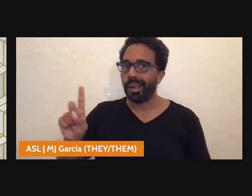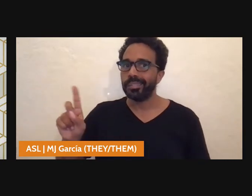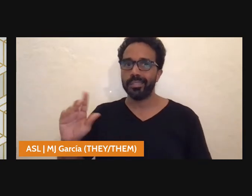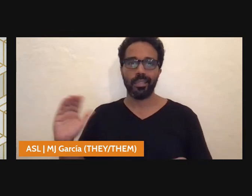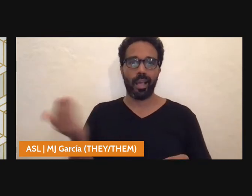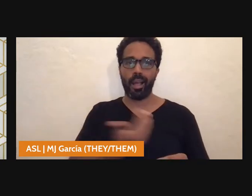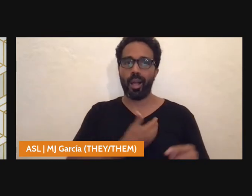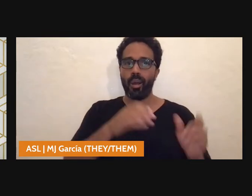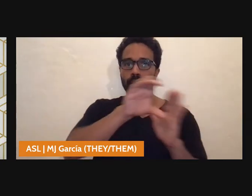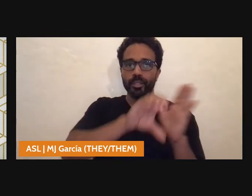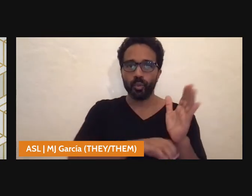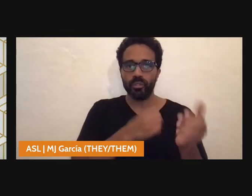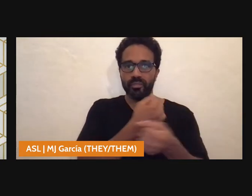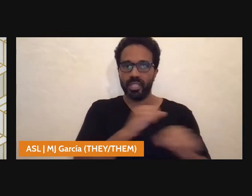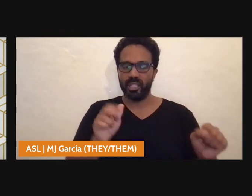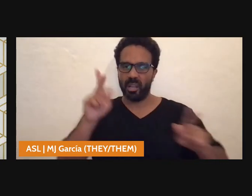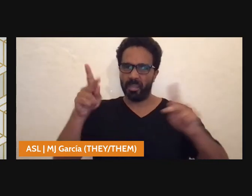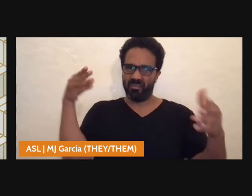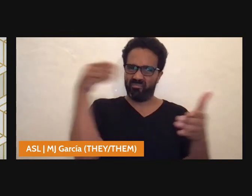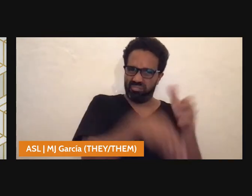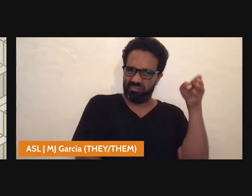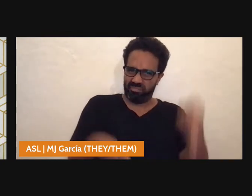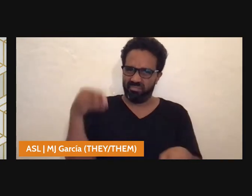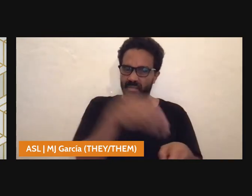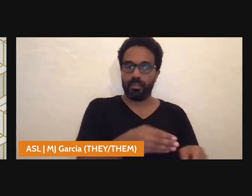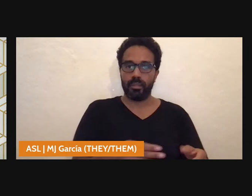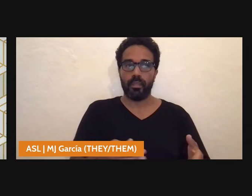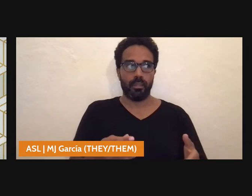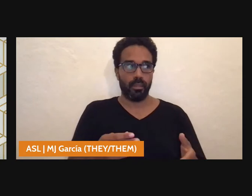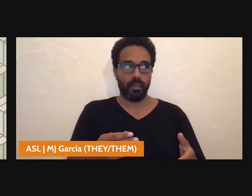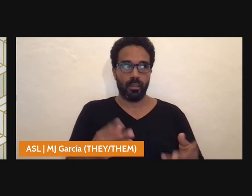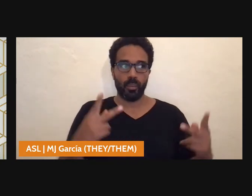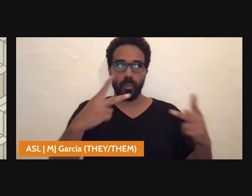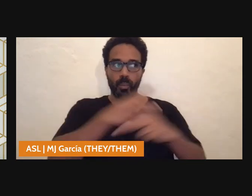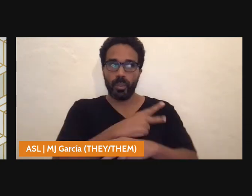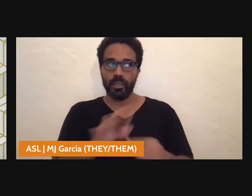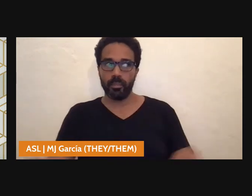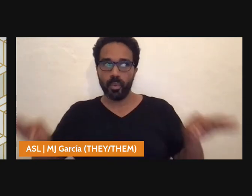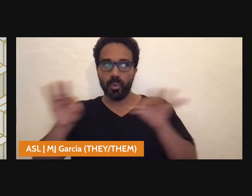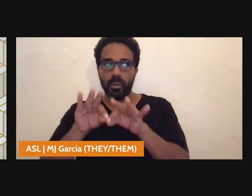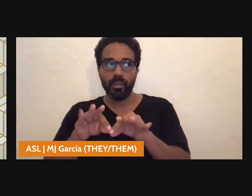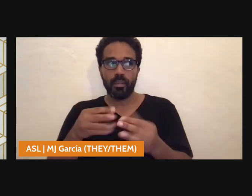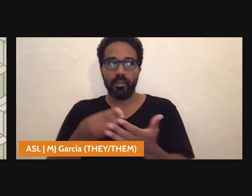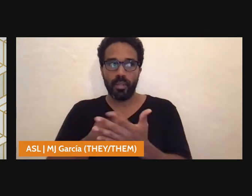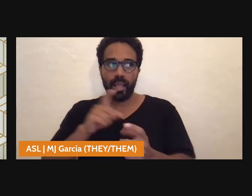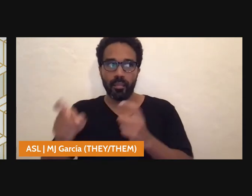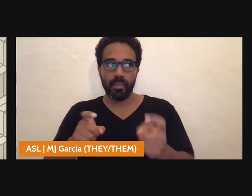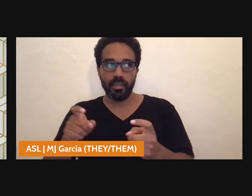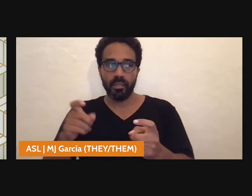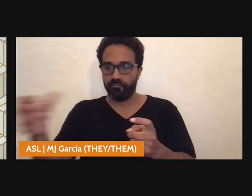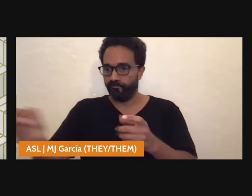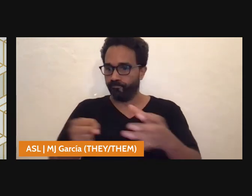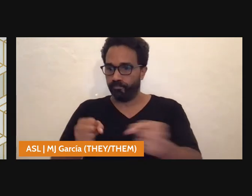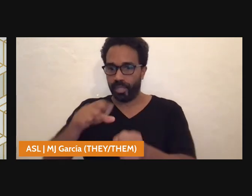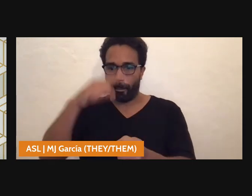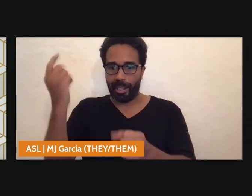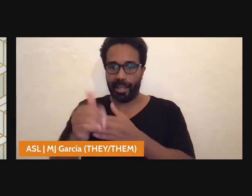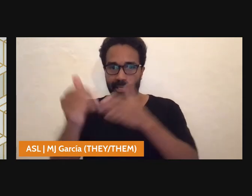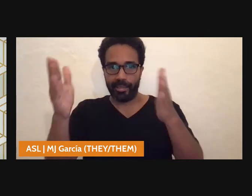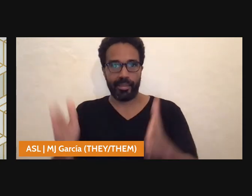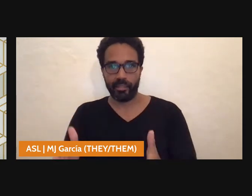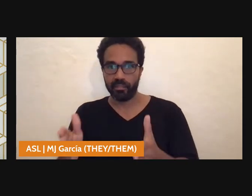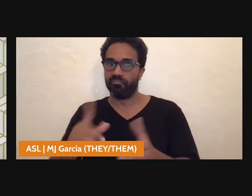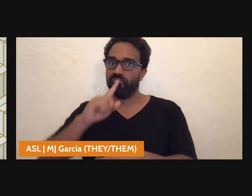constitutional freedoms, the fierce urgency of Black leadership and philanthropy is real. To